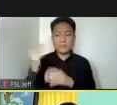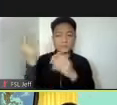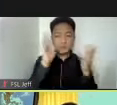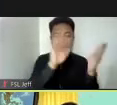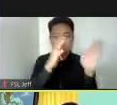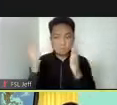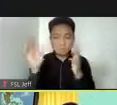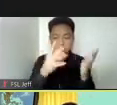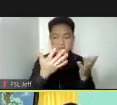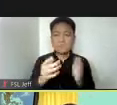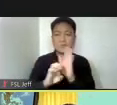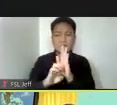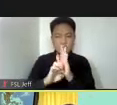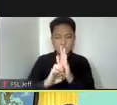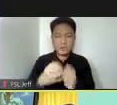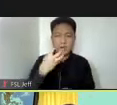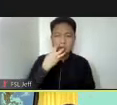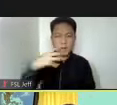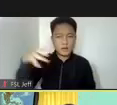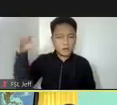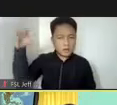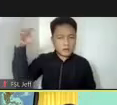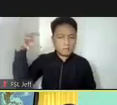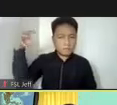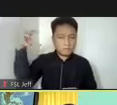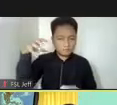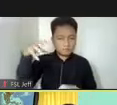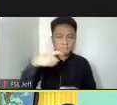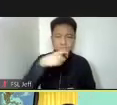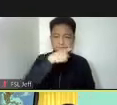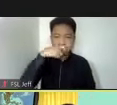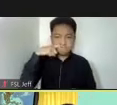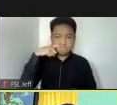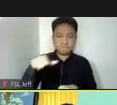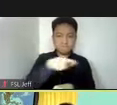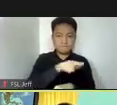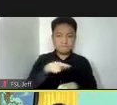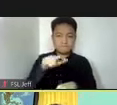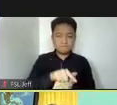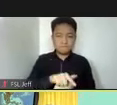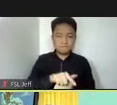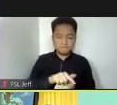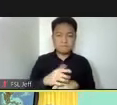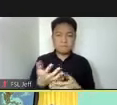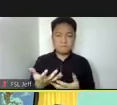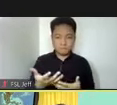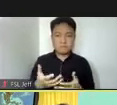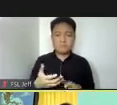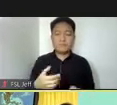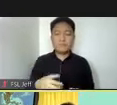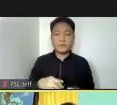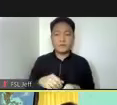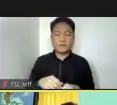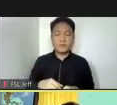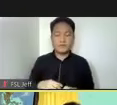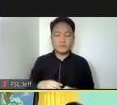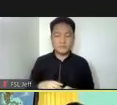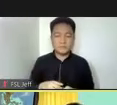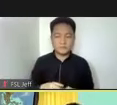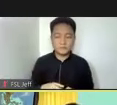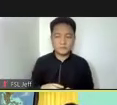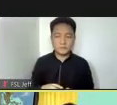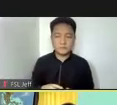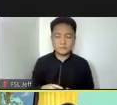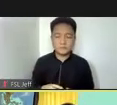In the next slide, you would see that it's not just the coffee processing from seed to cup that we are